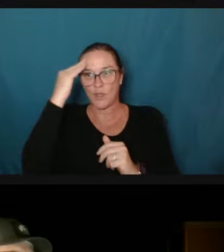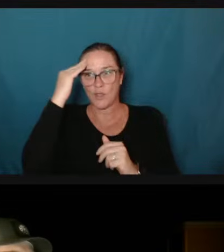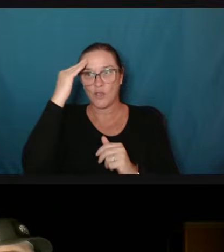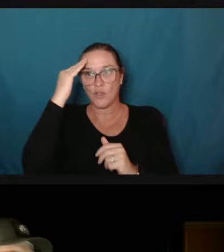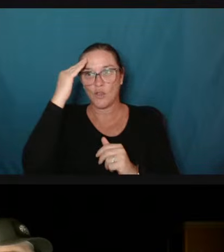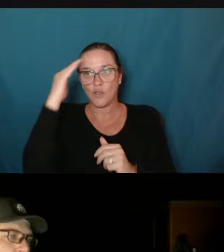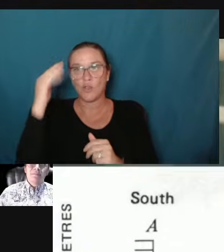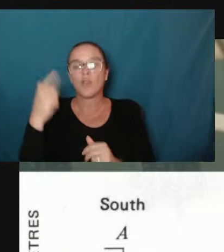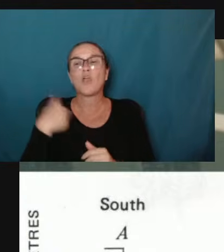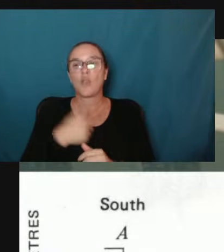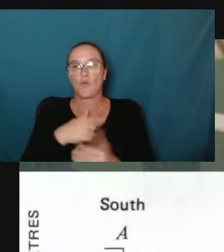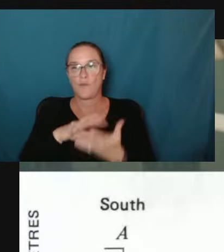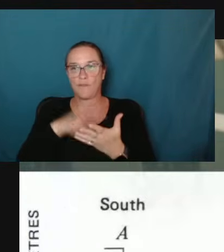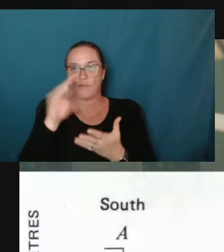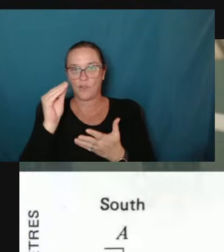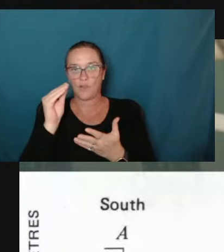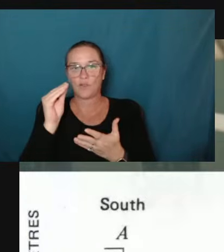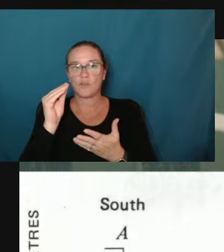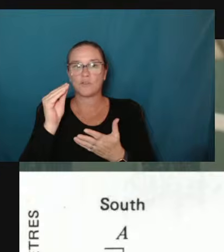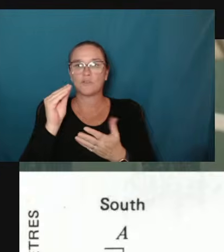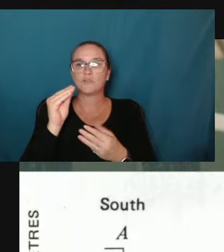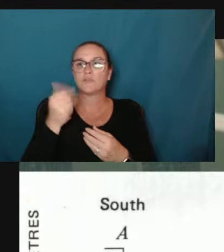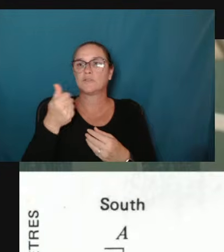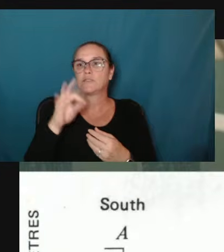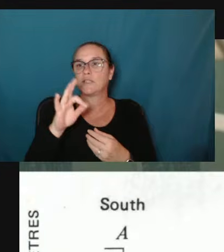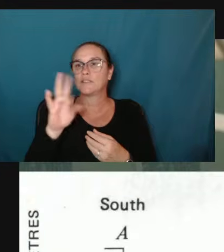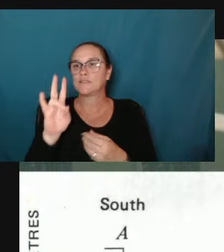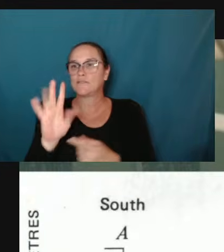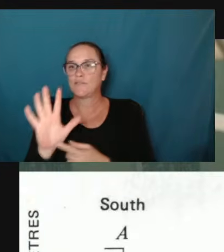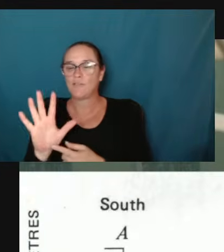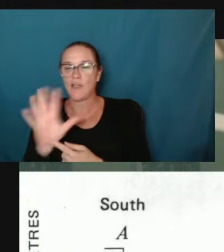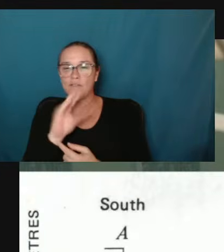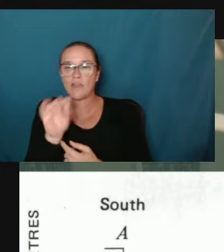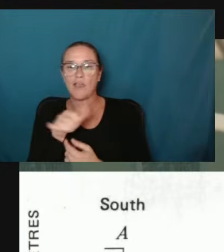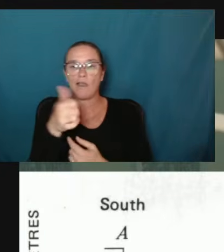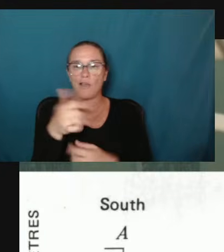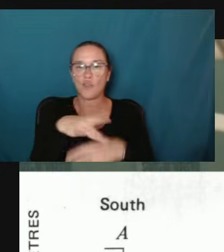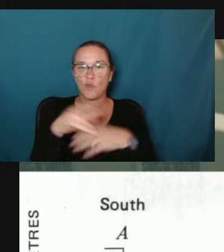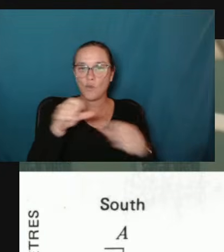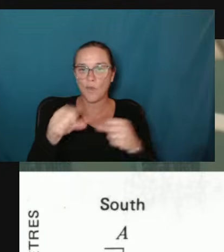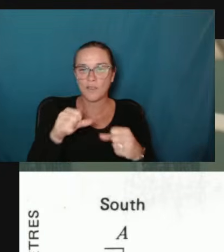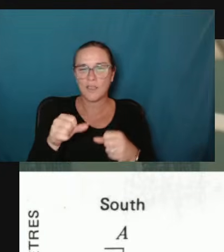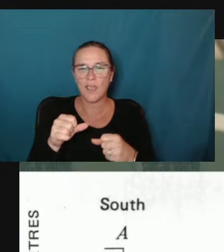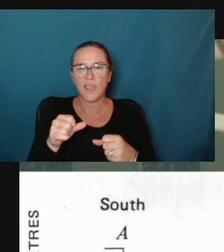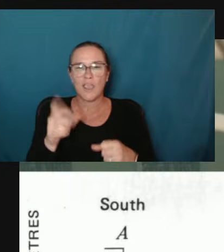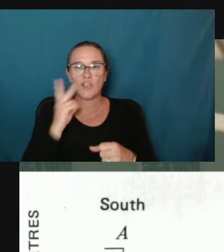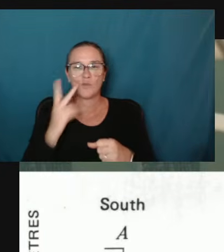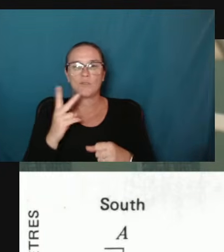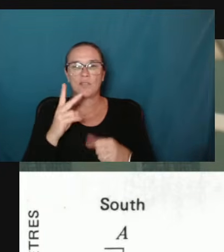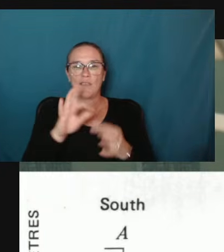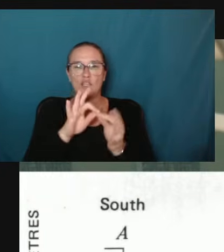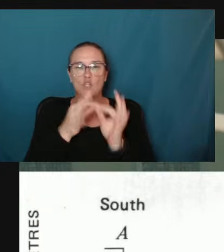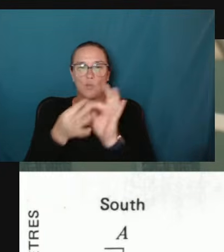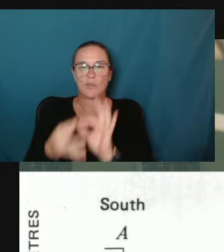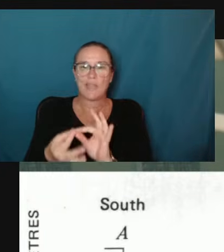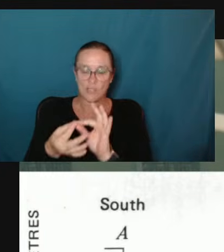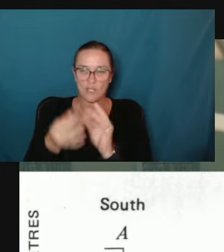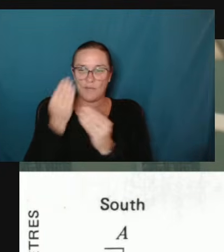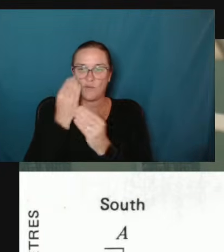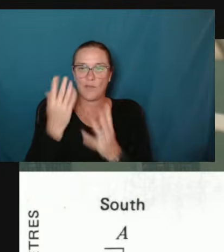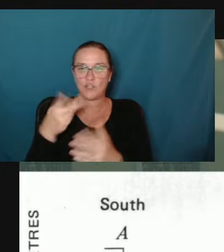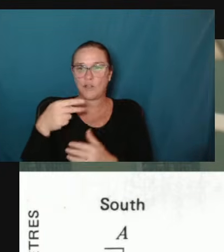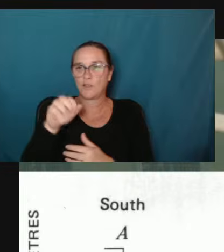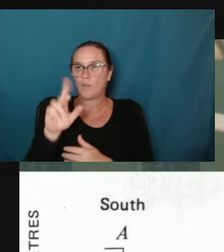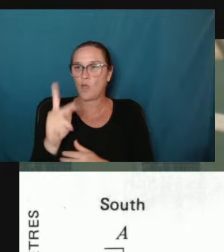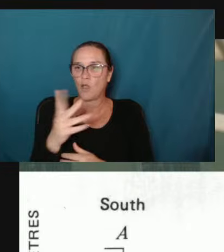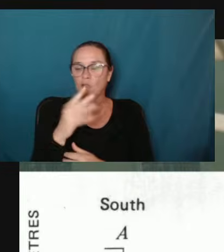learned through earthquakes like 1975 and others, and you go to the excellent interpretation centers at the park, and all of the information coming